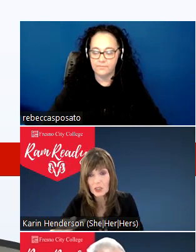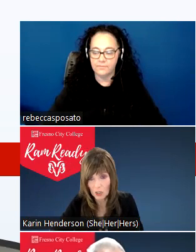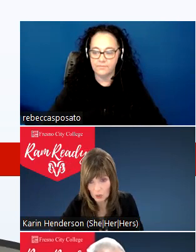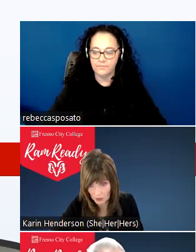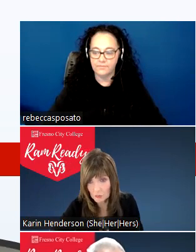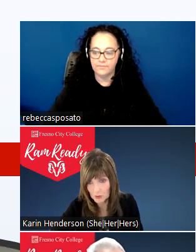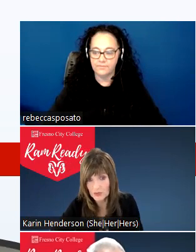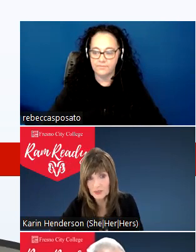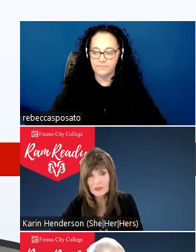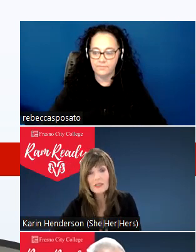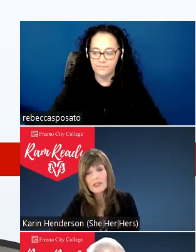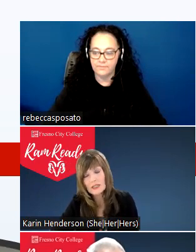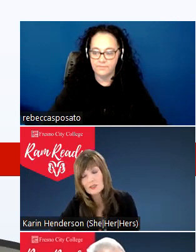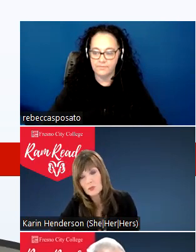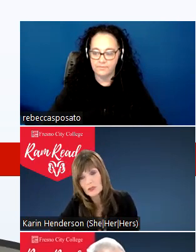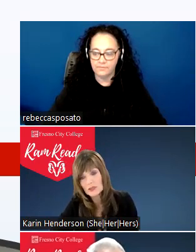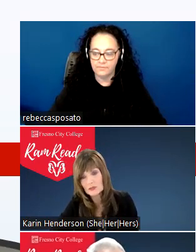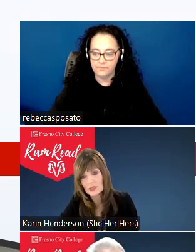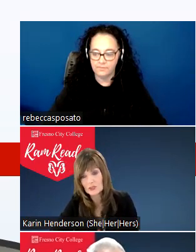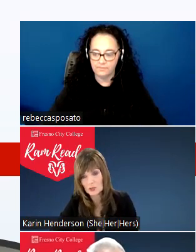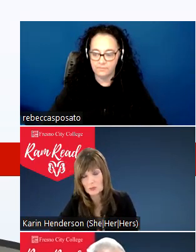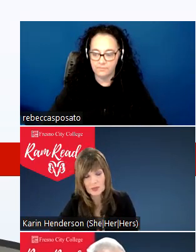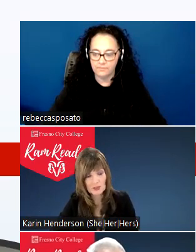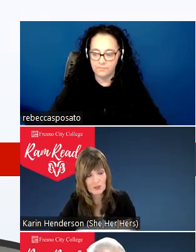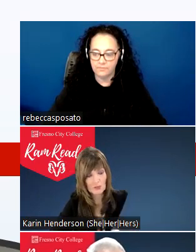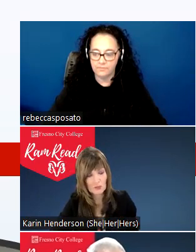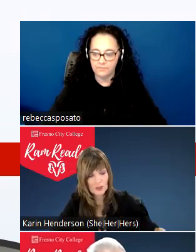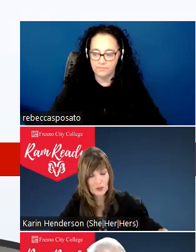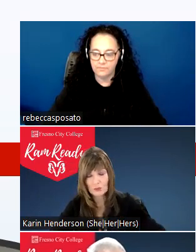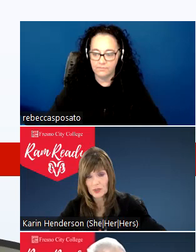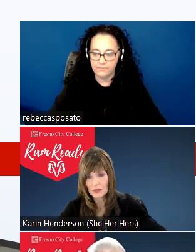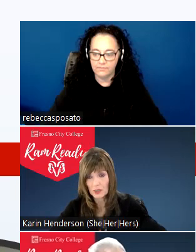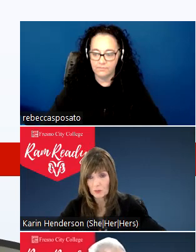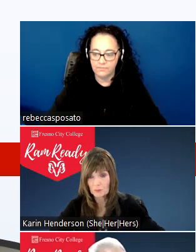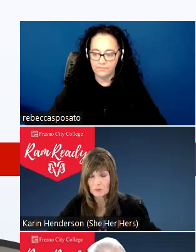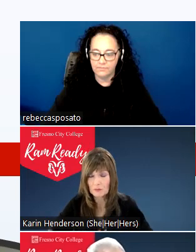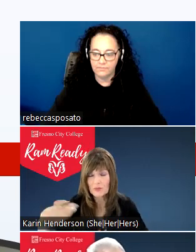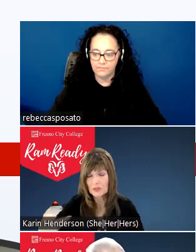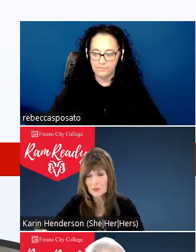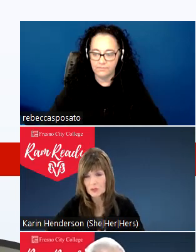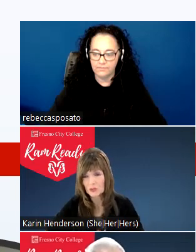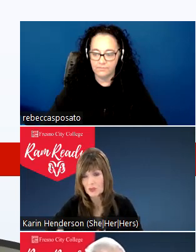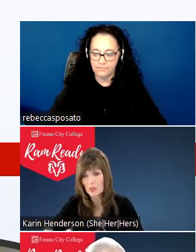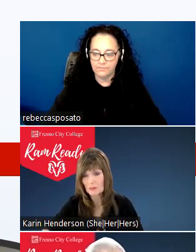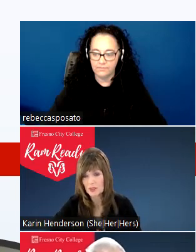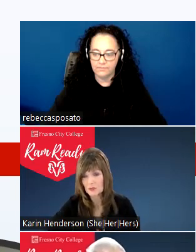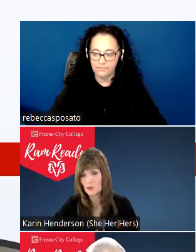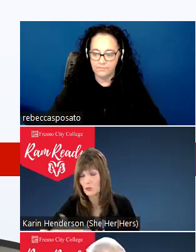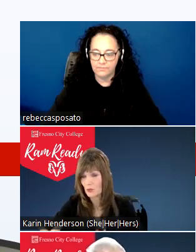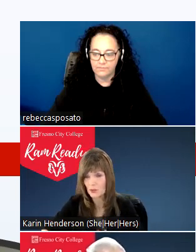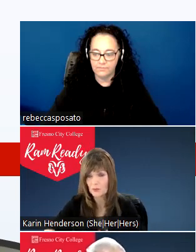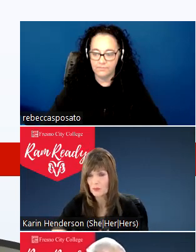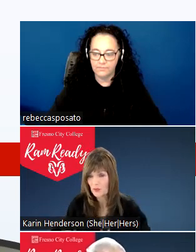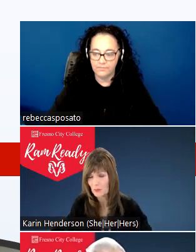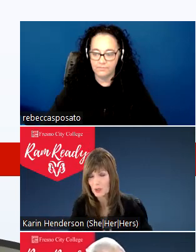services in person as well as via Zoom because we know that some students it might be